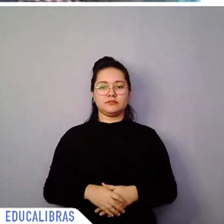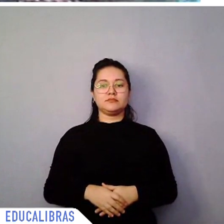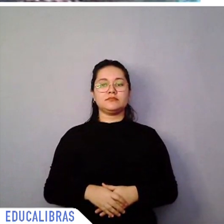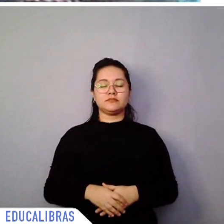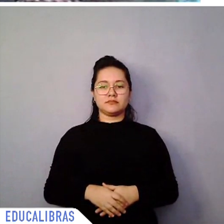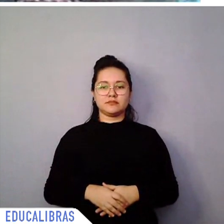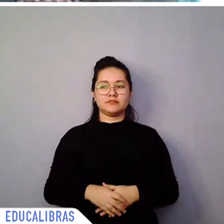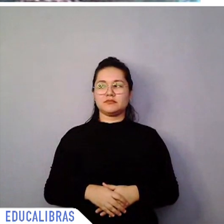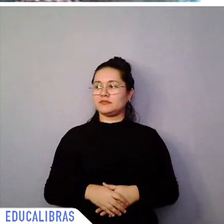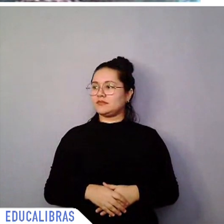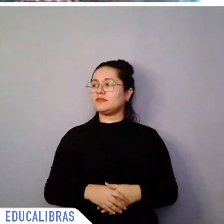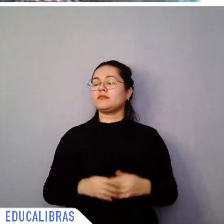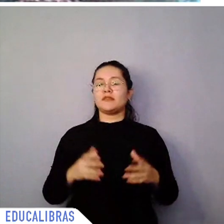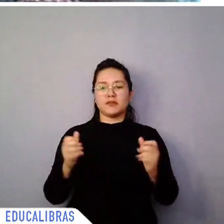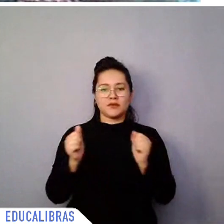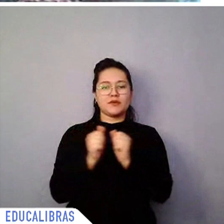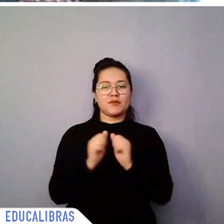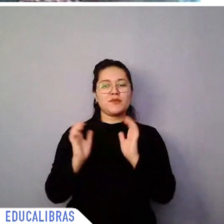now.